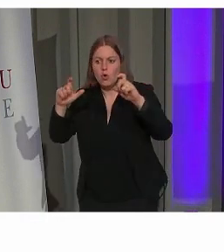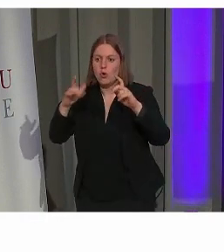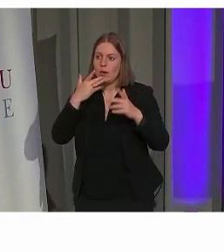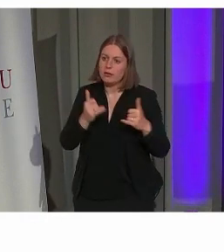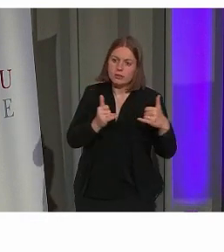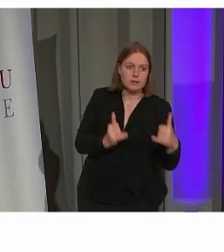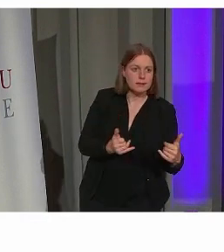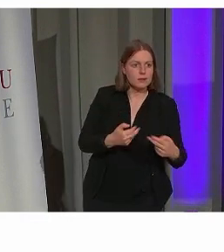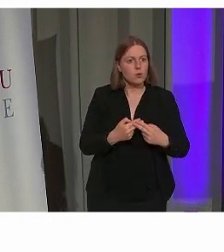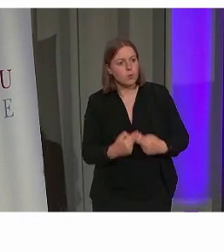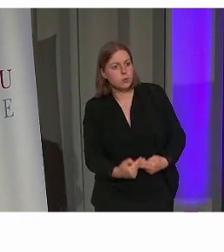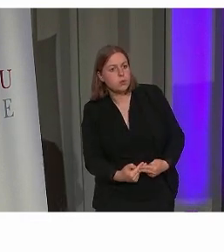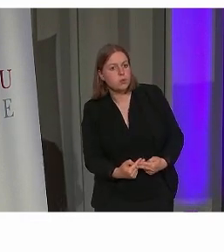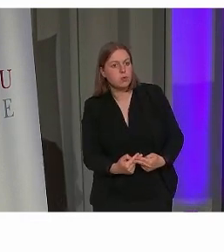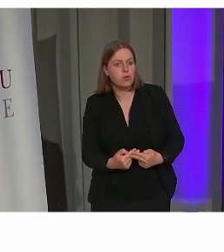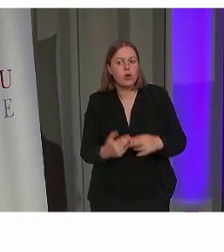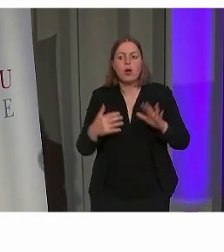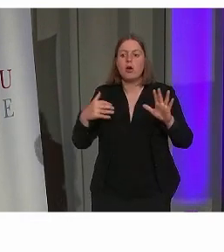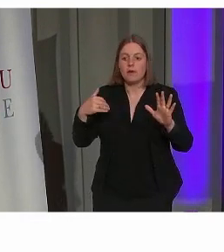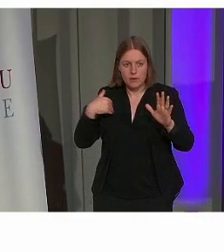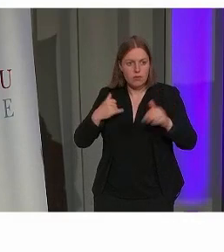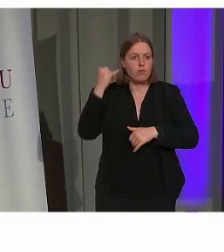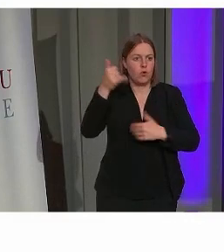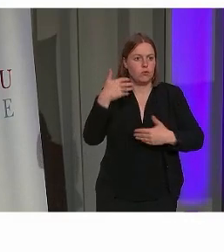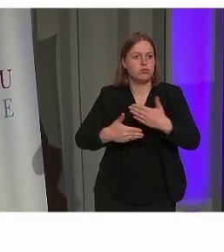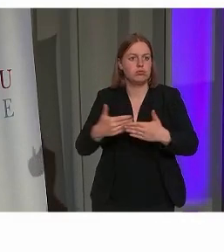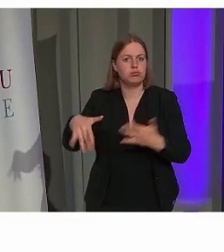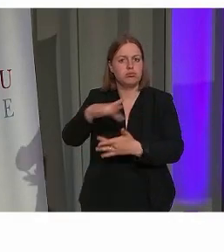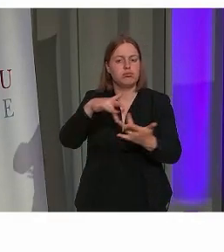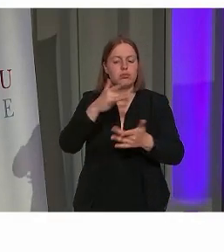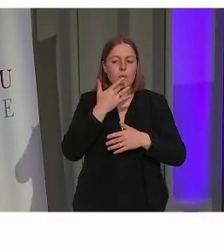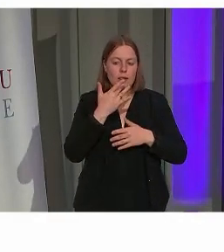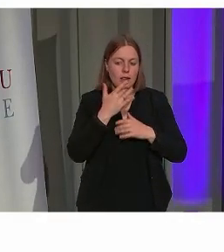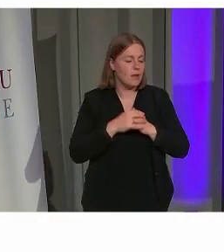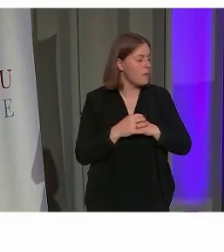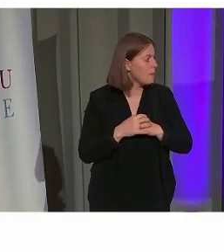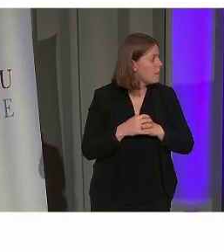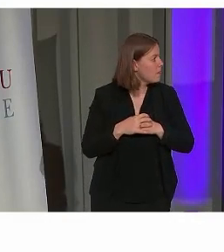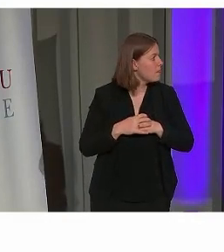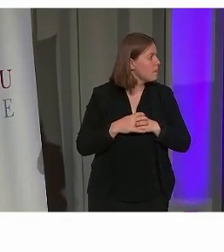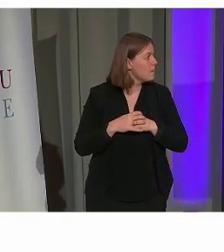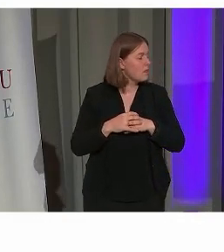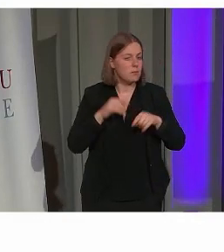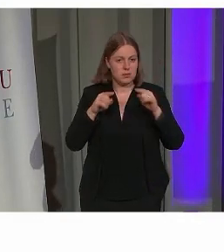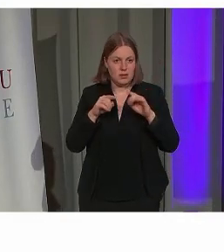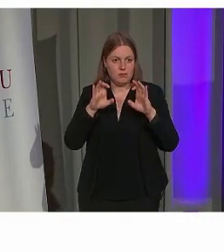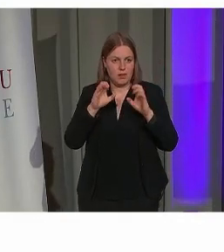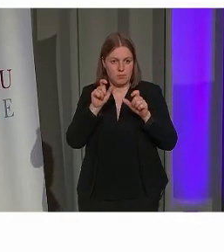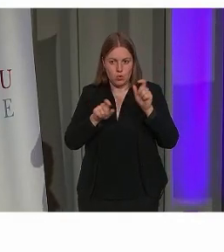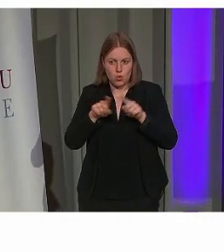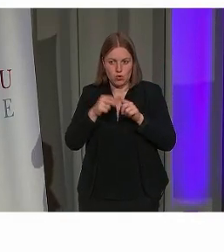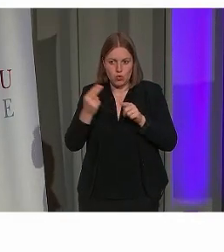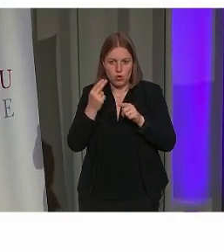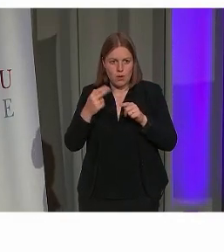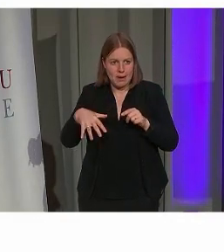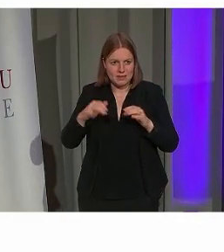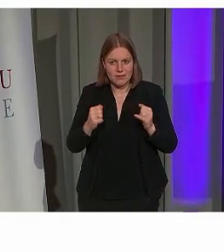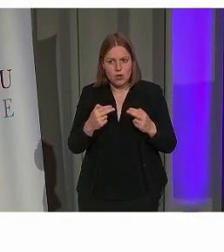comments, to read the panel, and then many people needs rest,